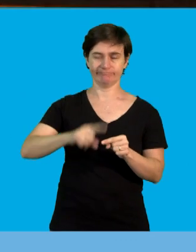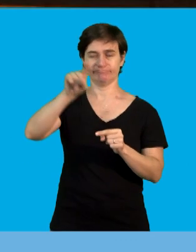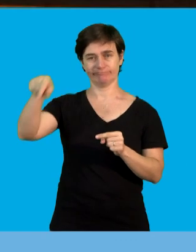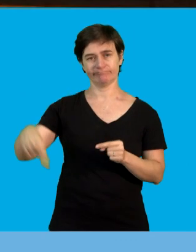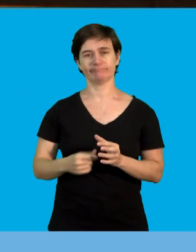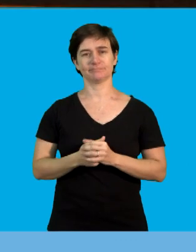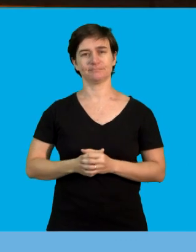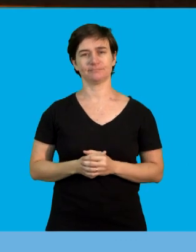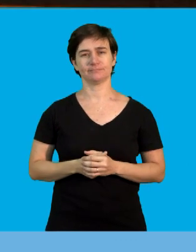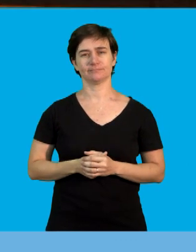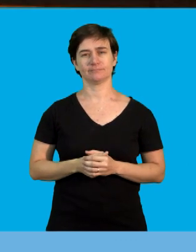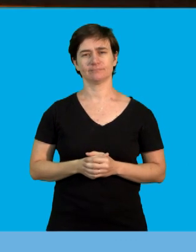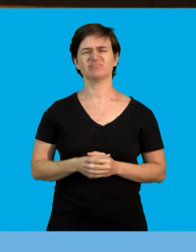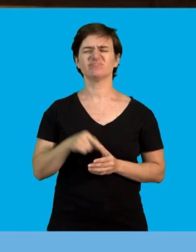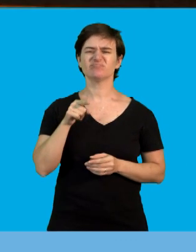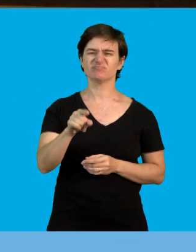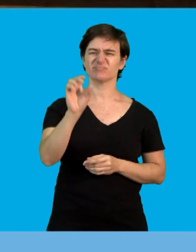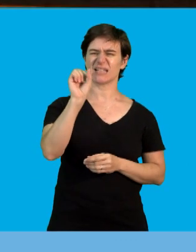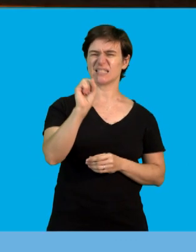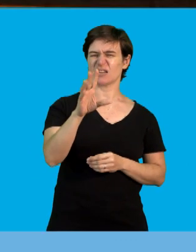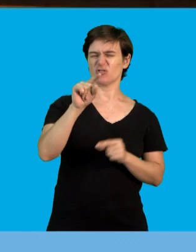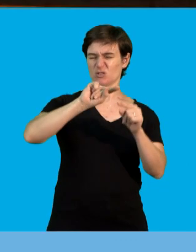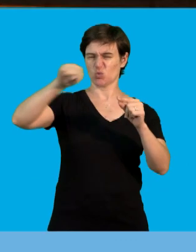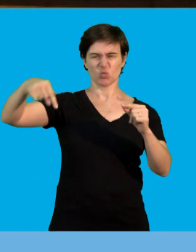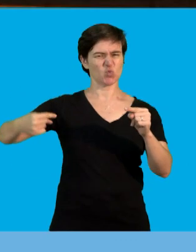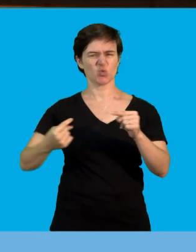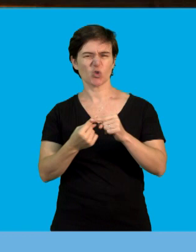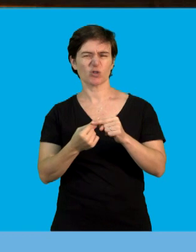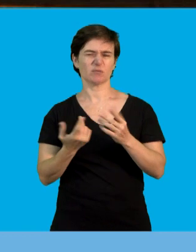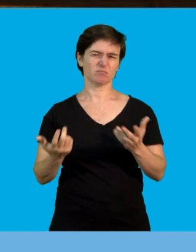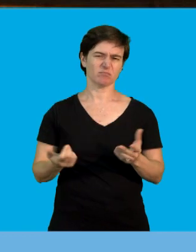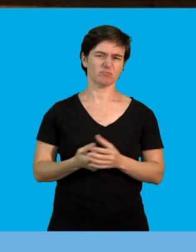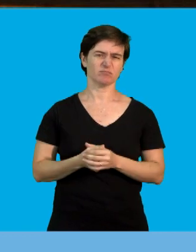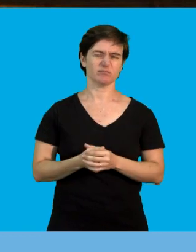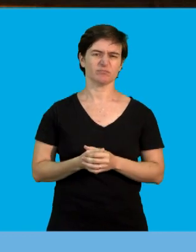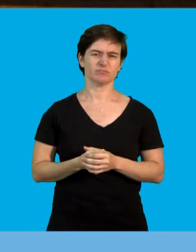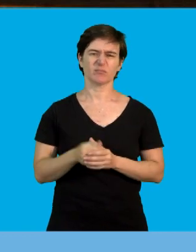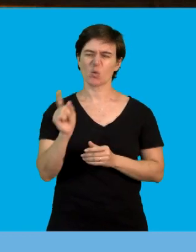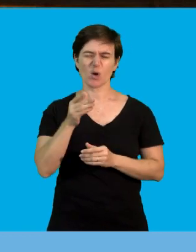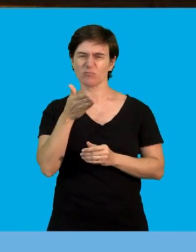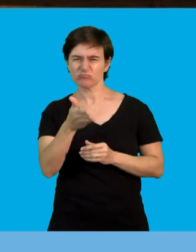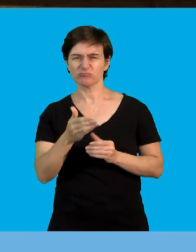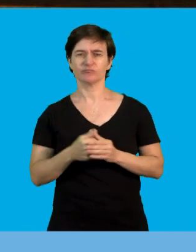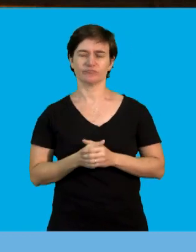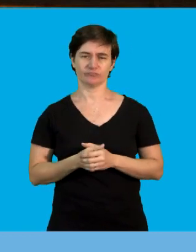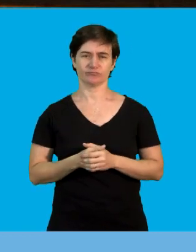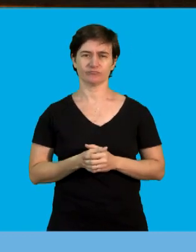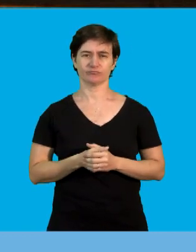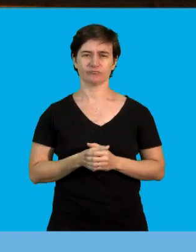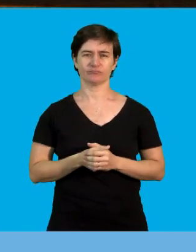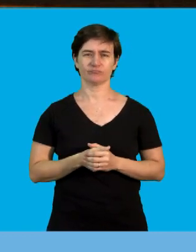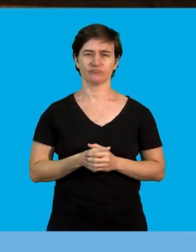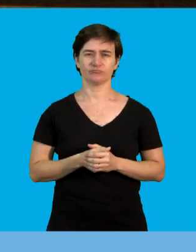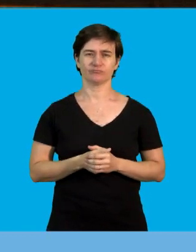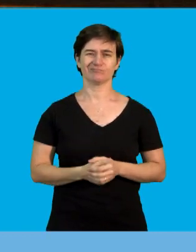Now, what do we then find in a series circuit, or rather, what do you find in an electrical cell? We first